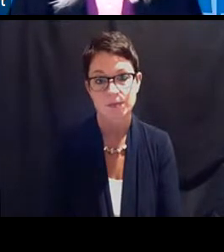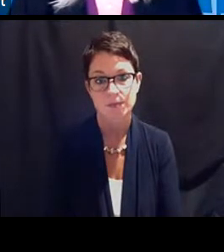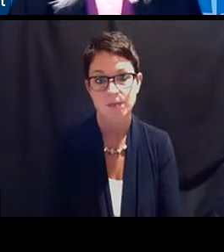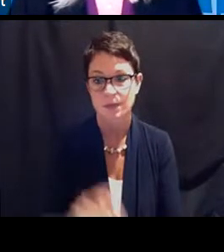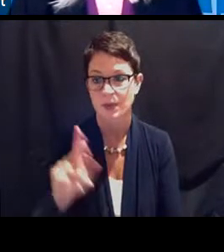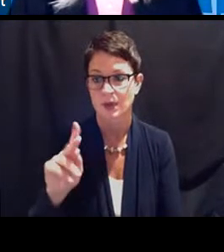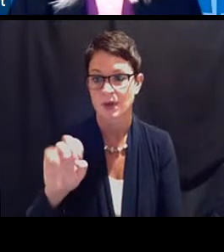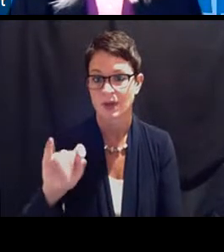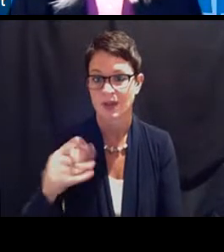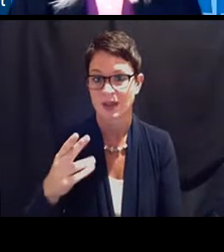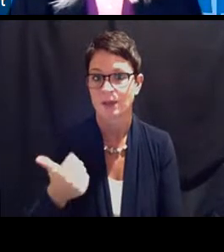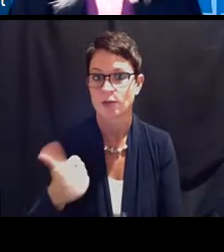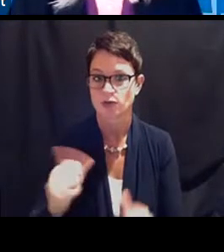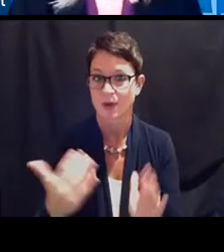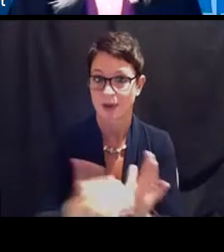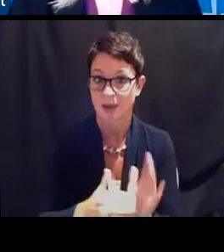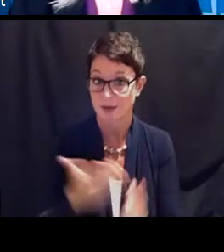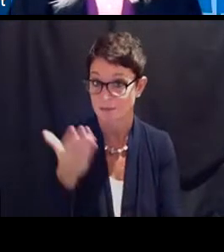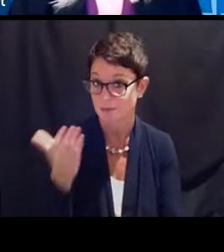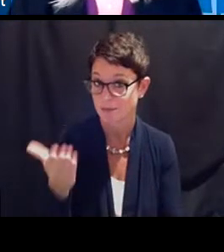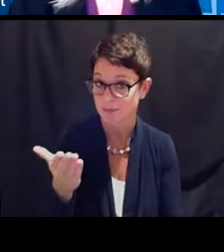Kenneth, I'm going to try you one more time.